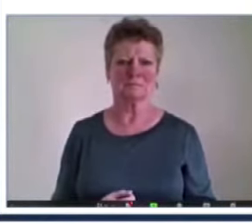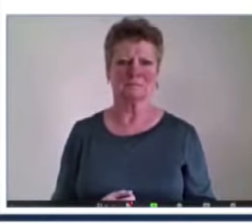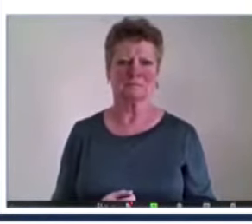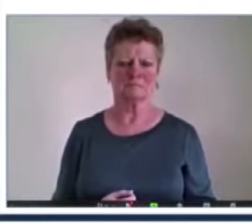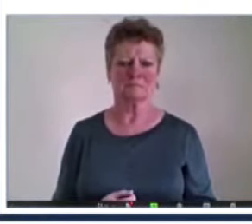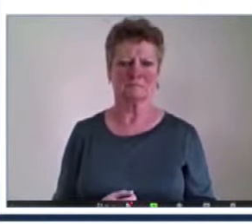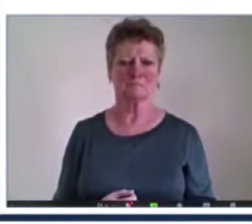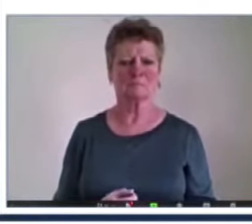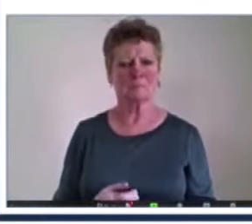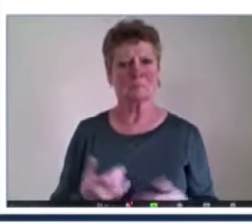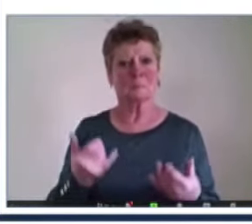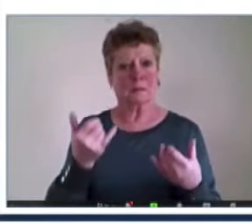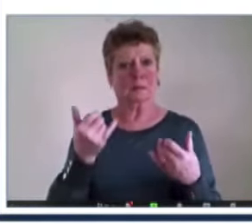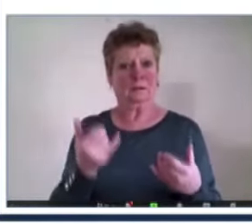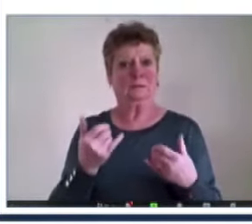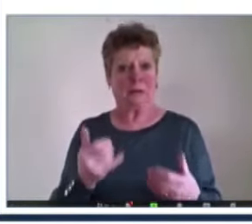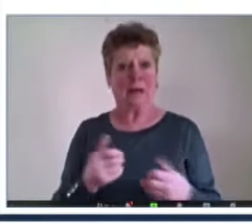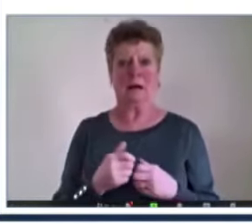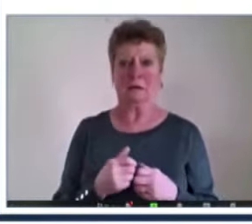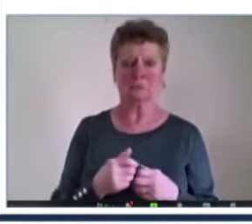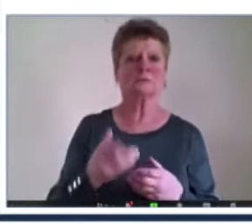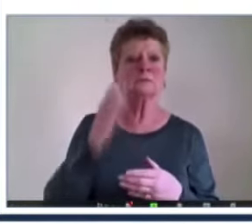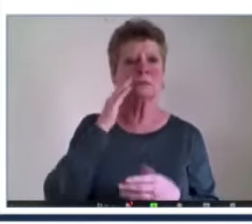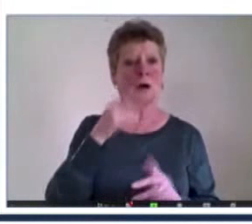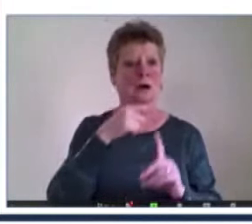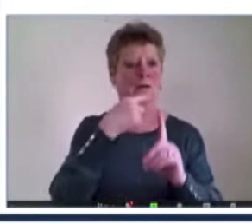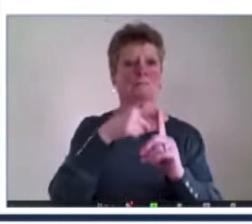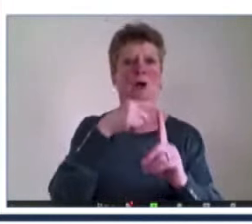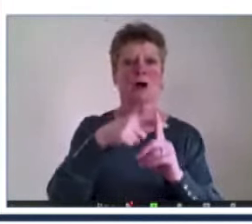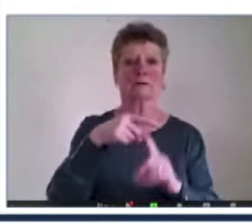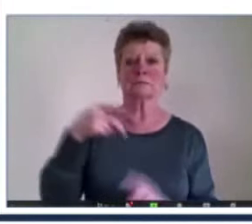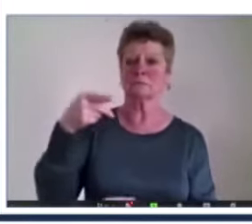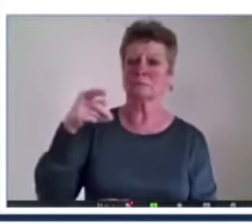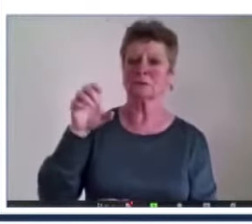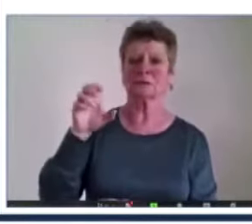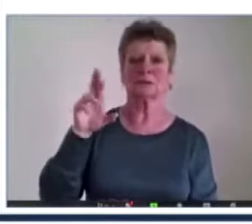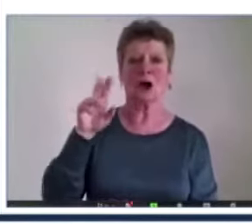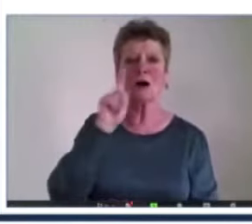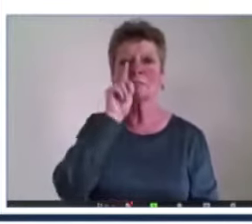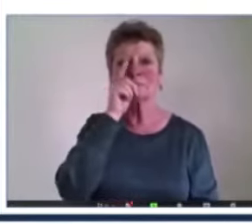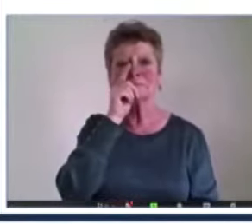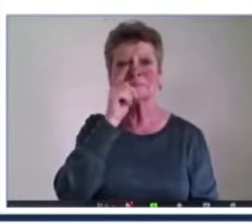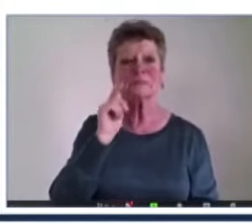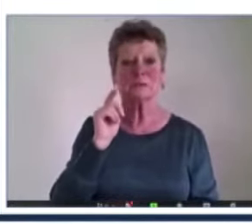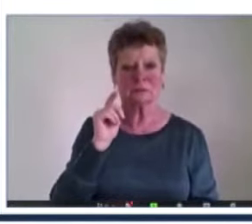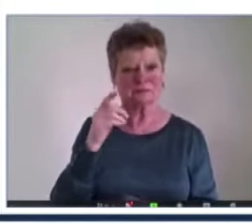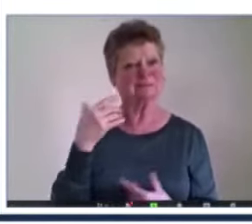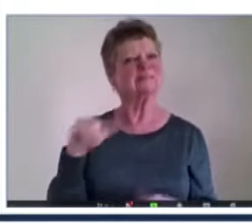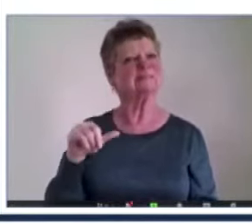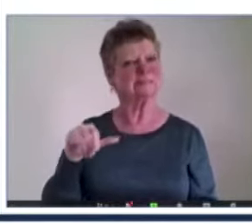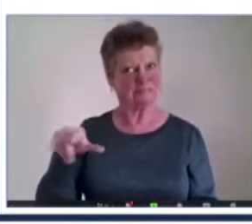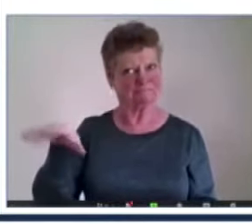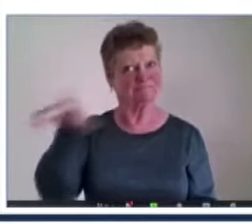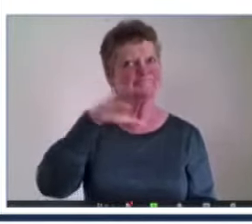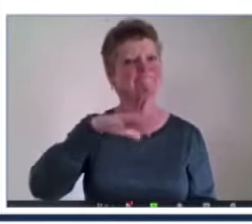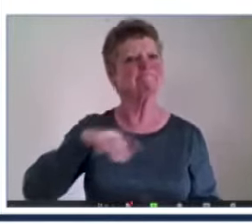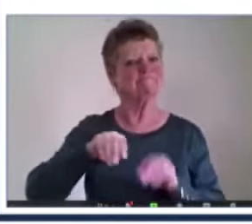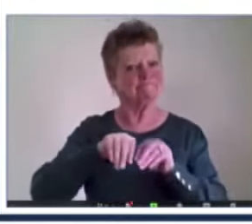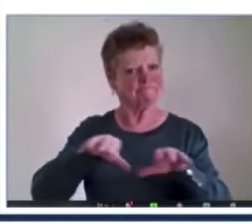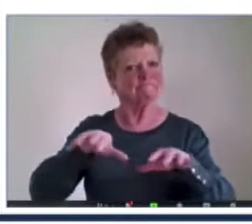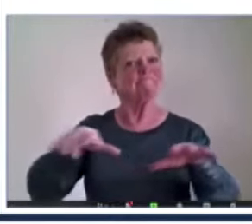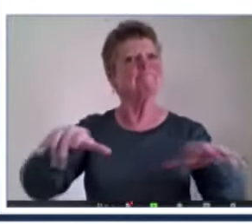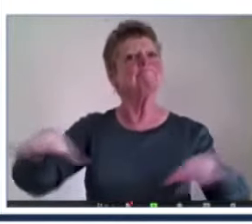Today, we know from the data on our positive PCR tests that there is still a fair amount of virus out there in communities across the